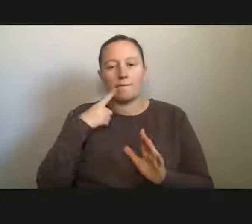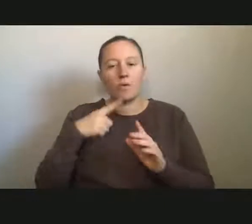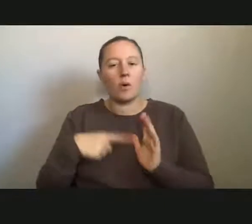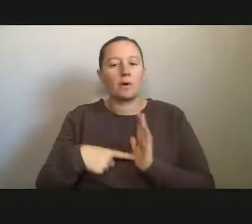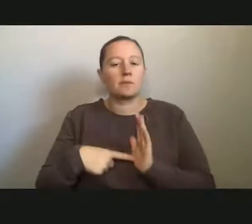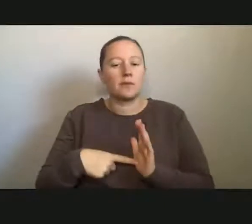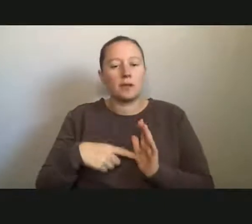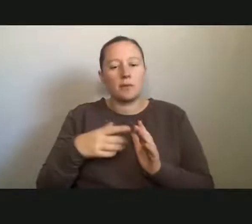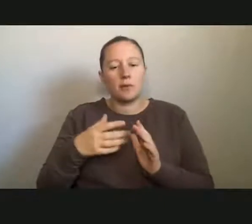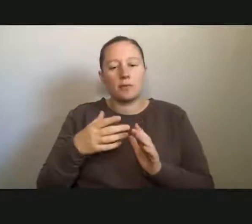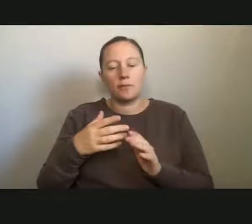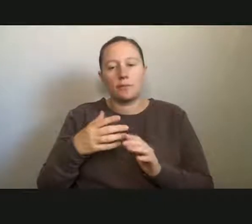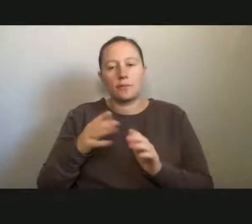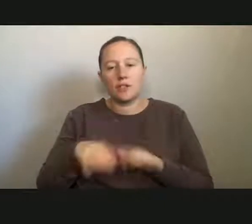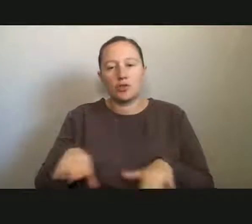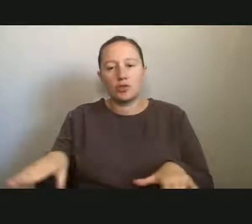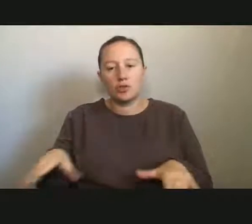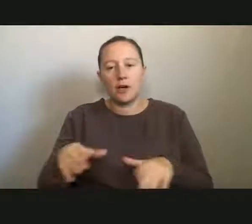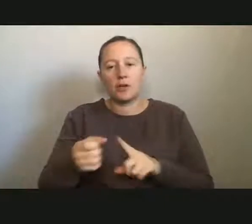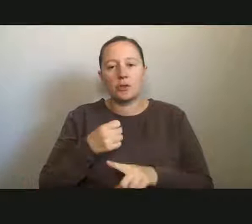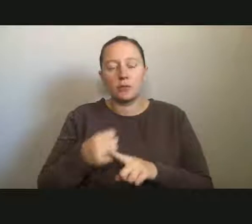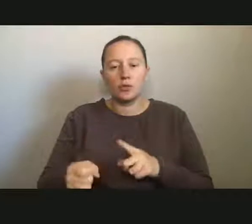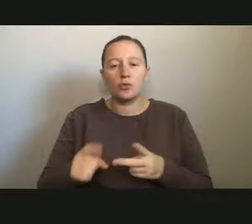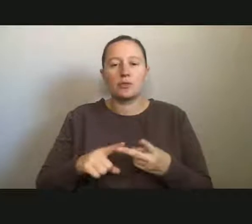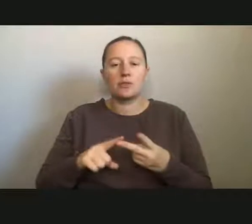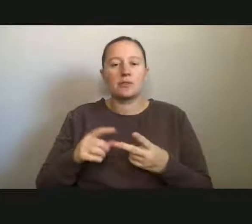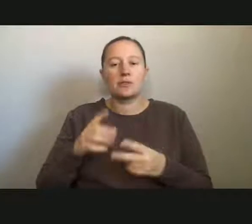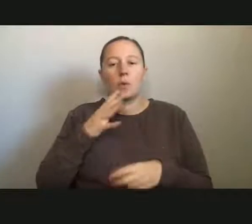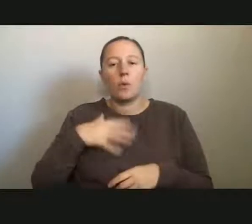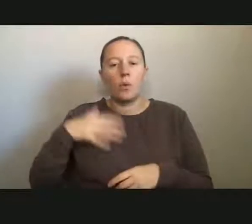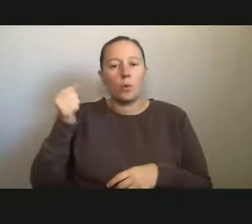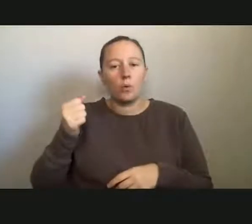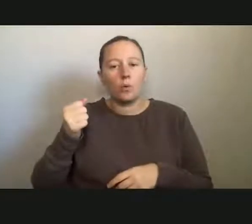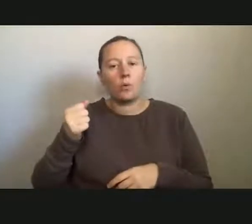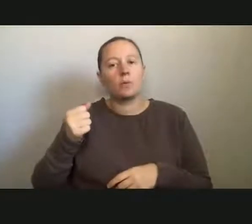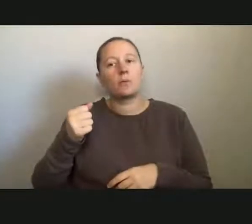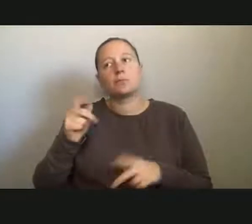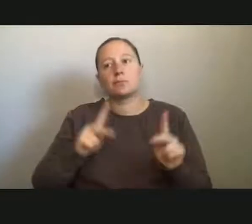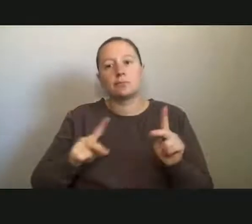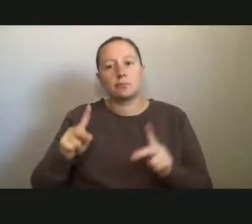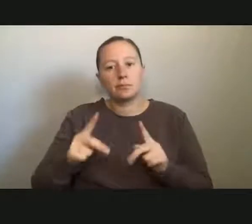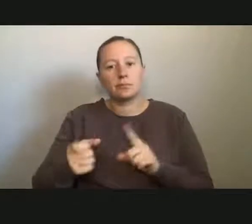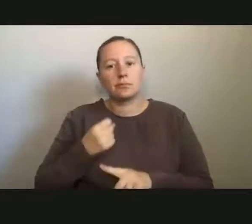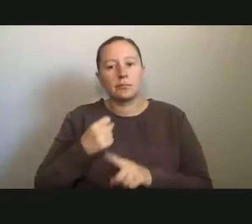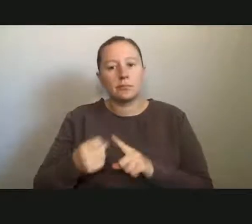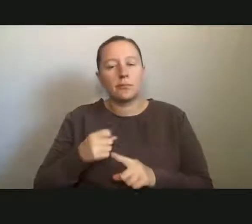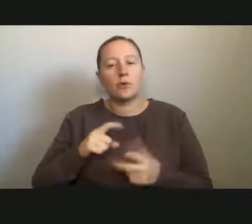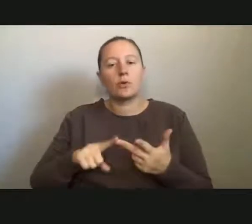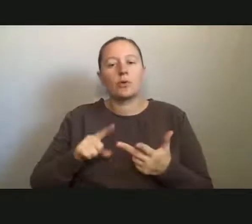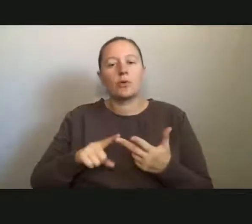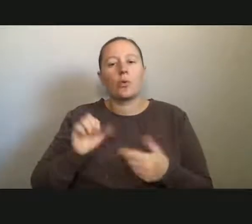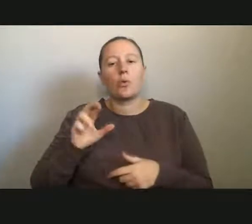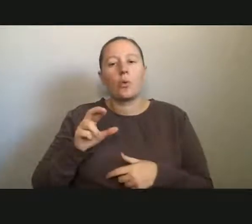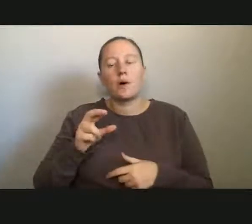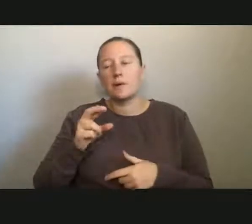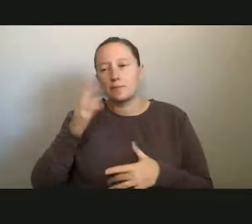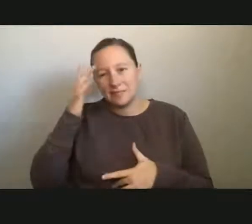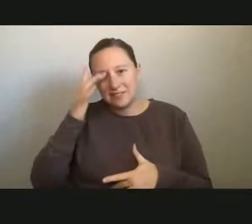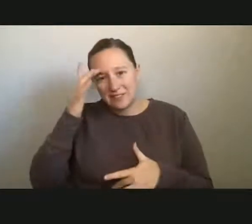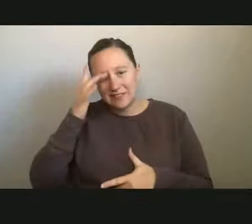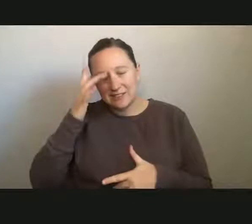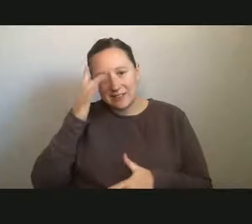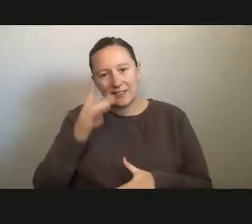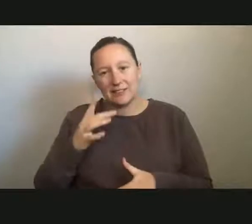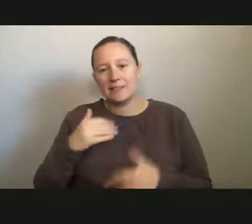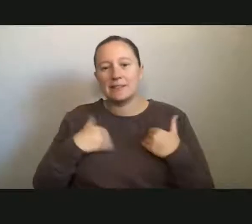abuse, or mandatory disease reporting, such as tuberculosis, if it's with the participant's consent,